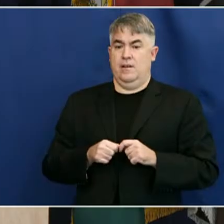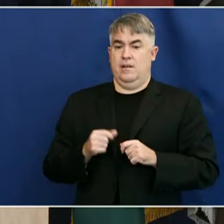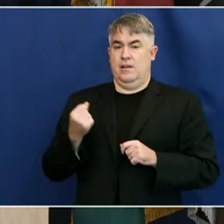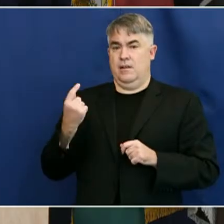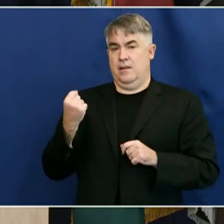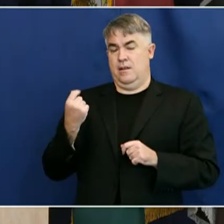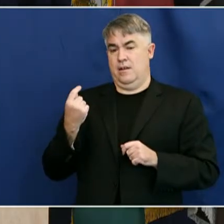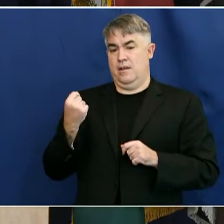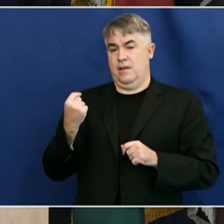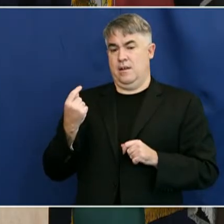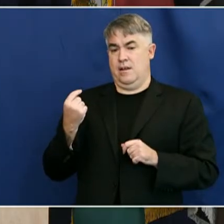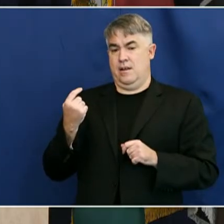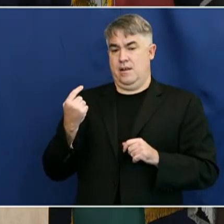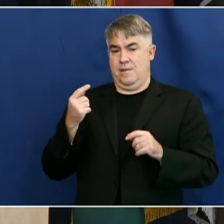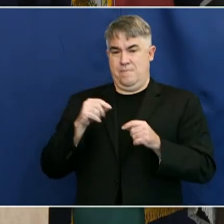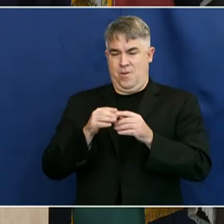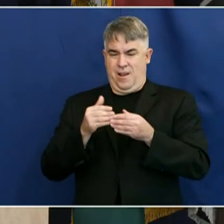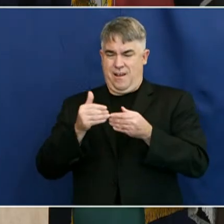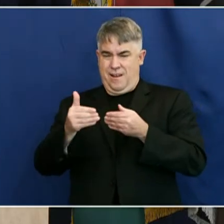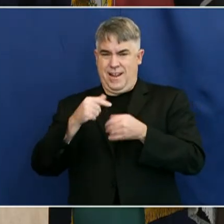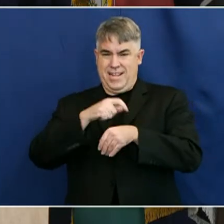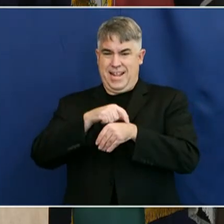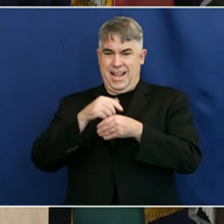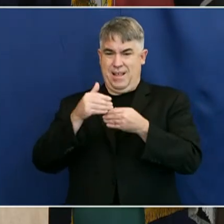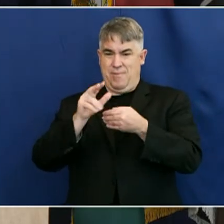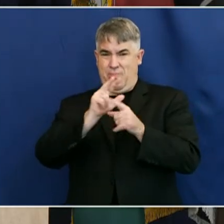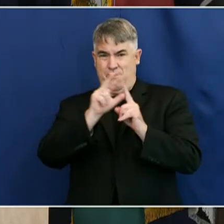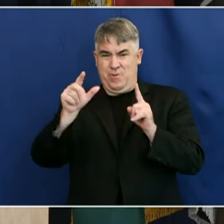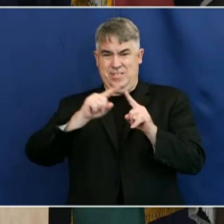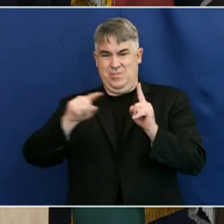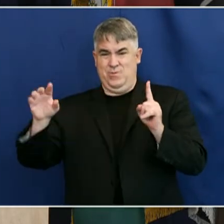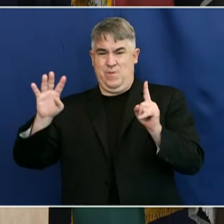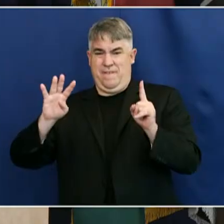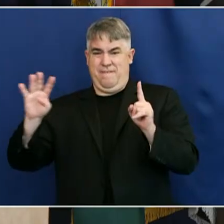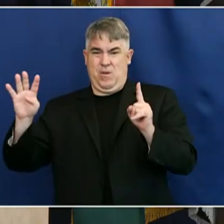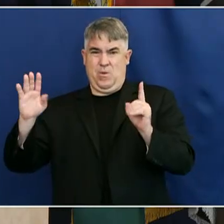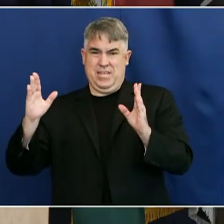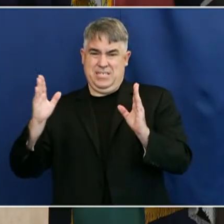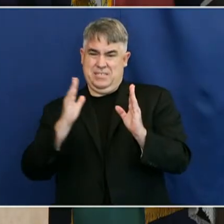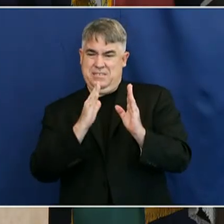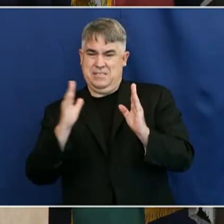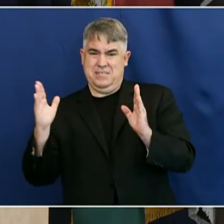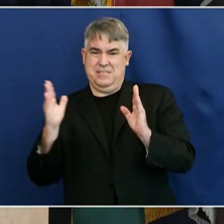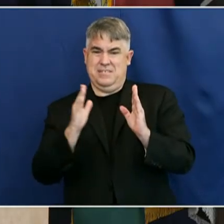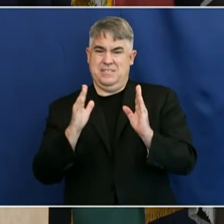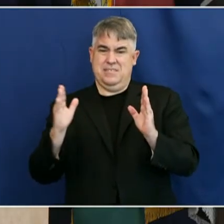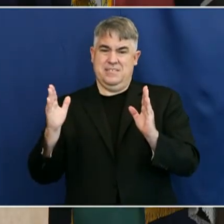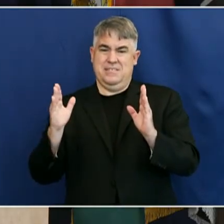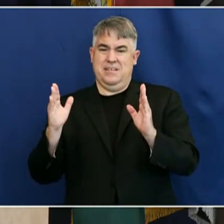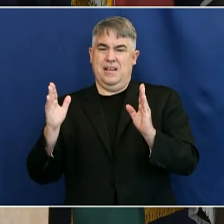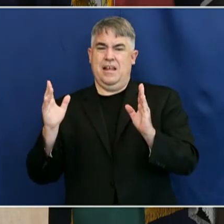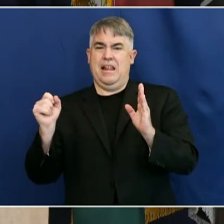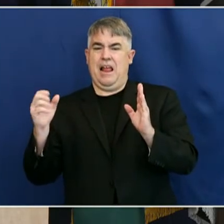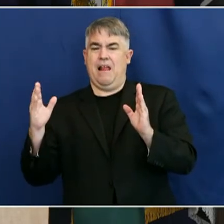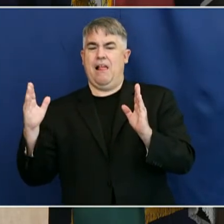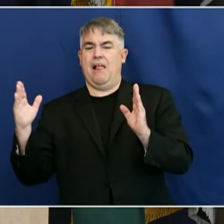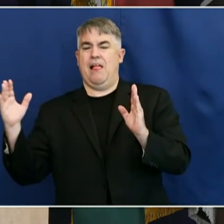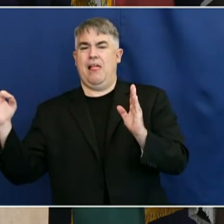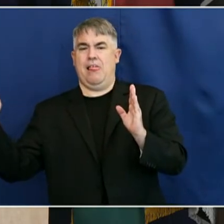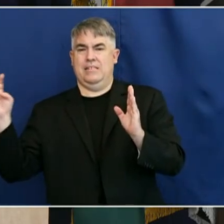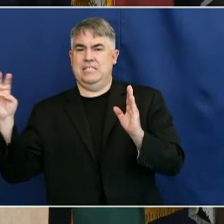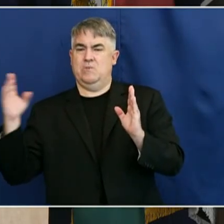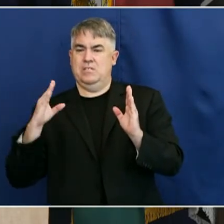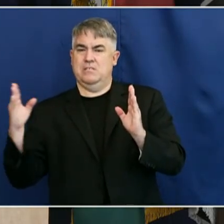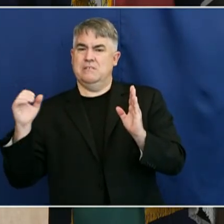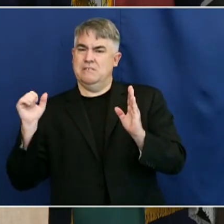that's recommended, which is either 3 weeks to a month out, up to 6 weeks after the first shot. So that's 42 days after your